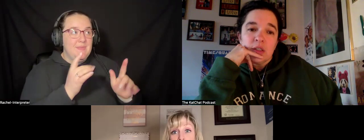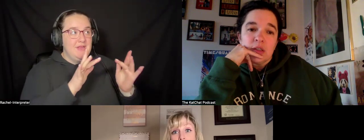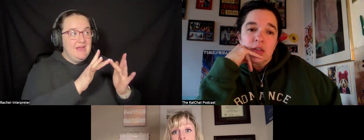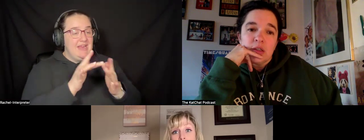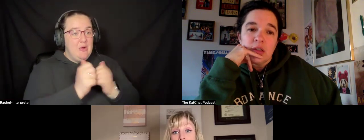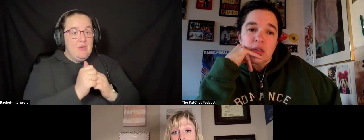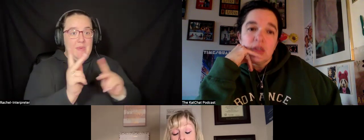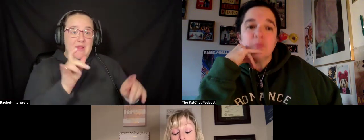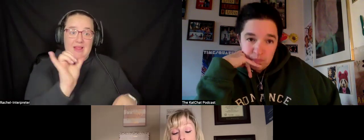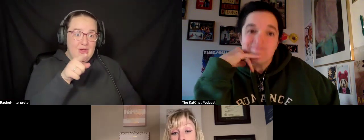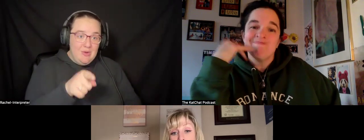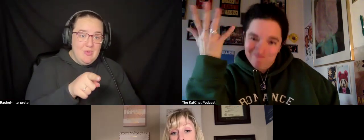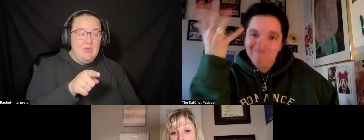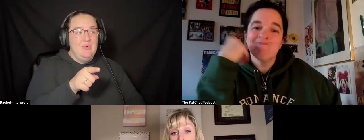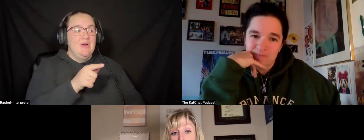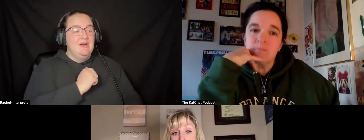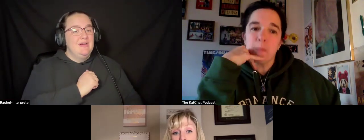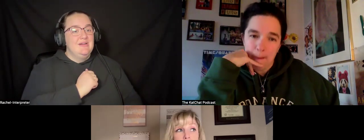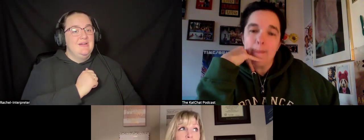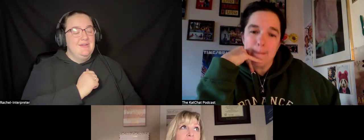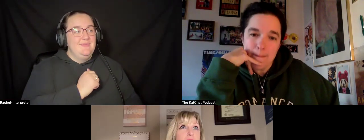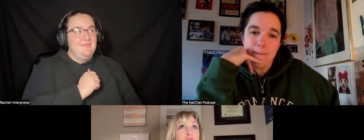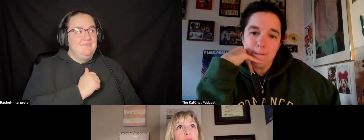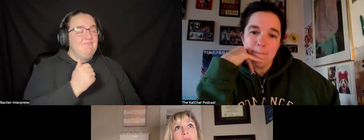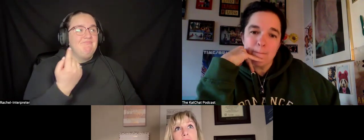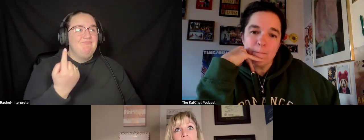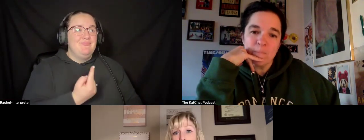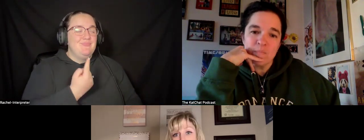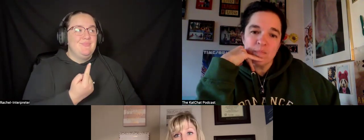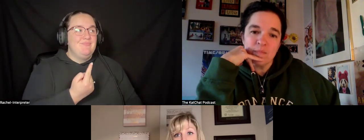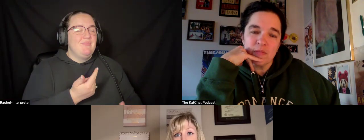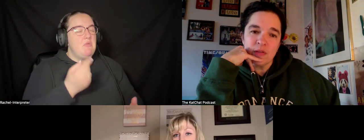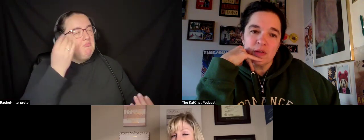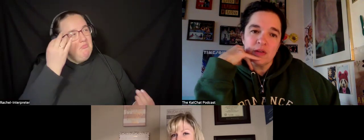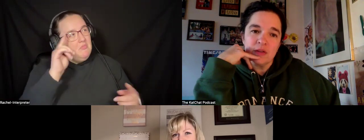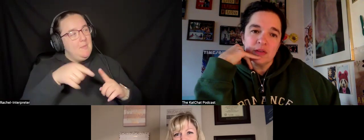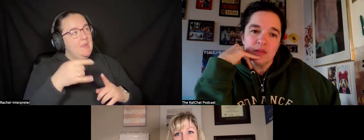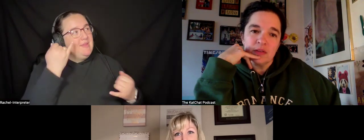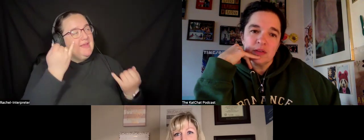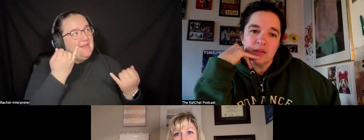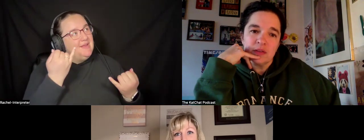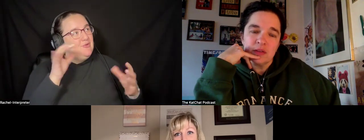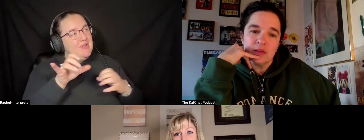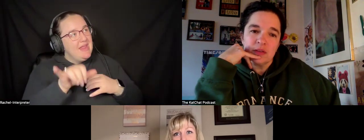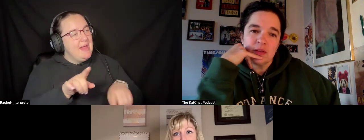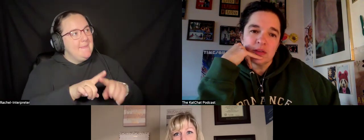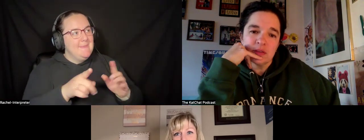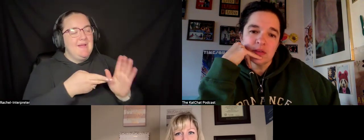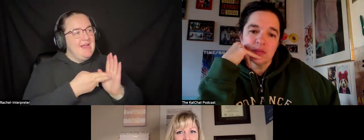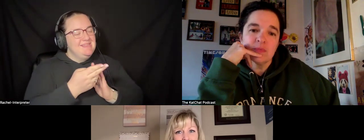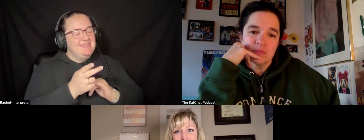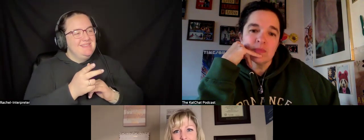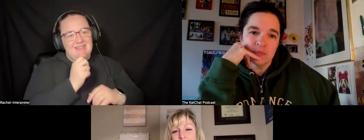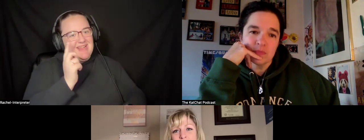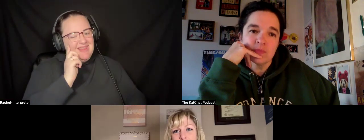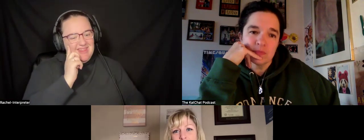people like you. I had always kind of toyed with the idea, but just honestly didn't really think I